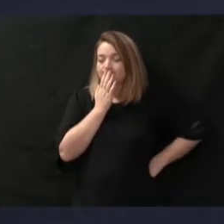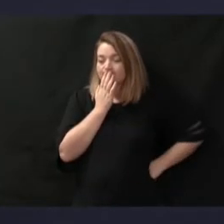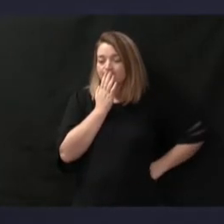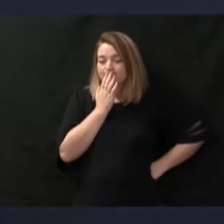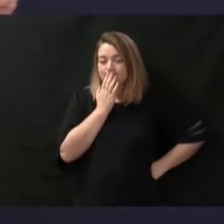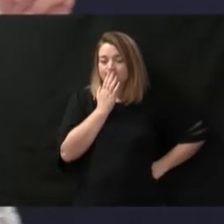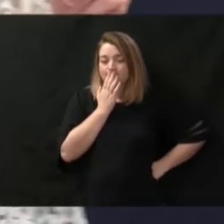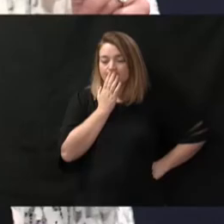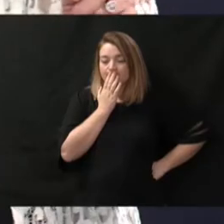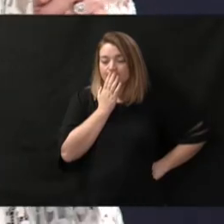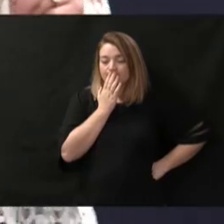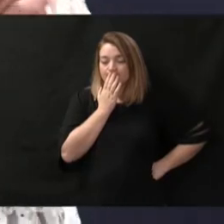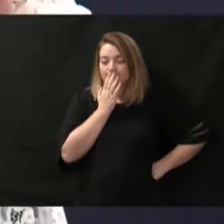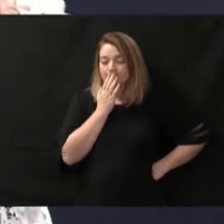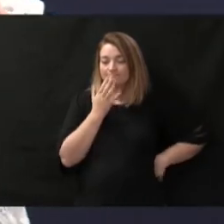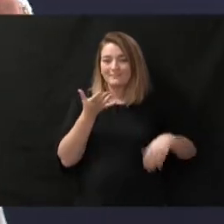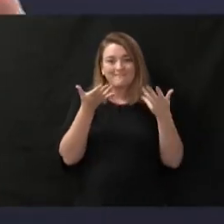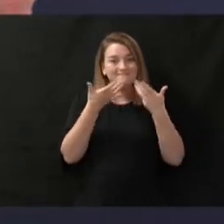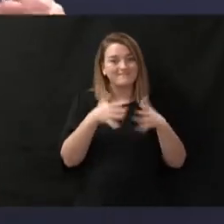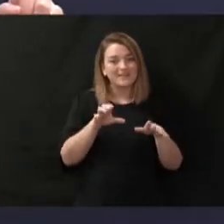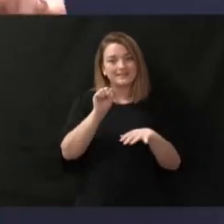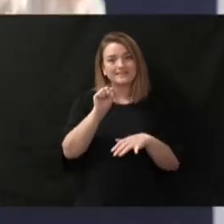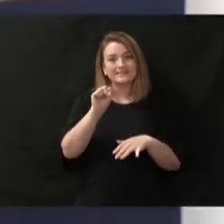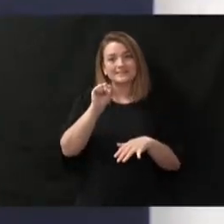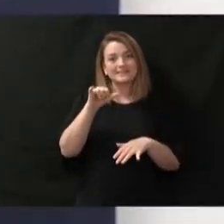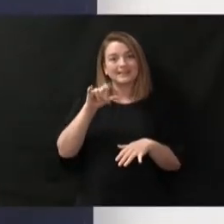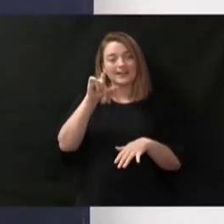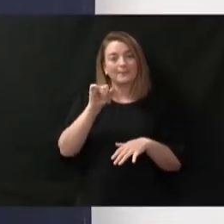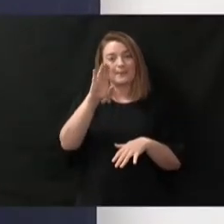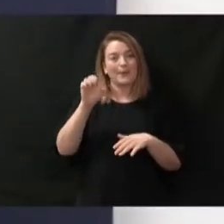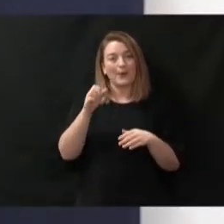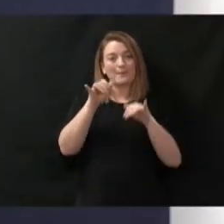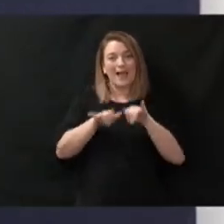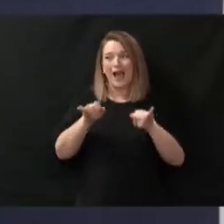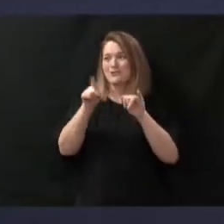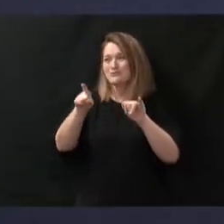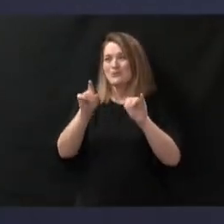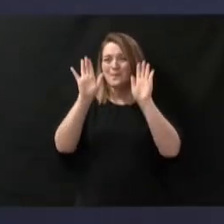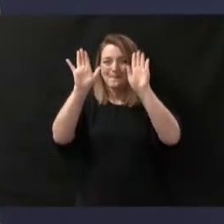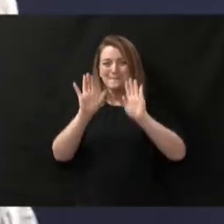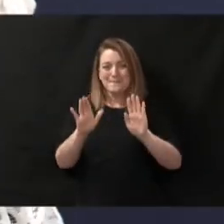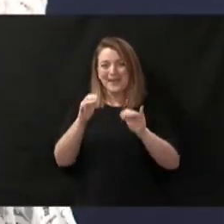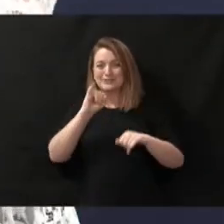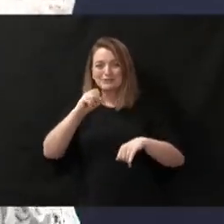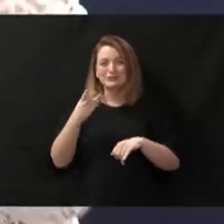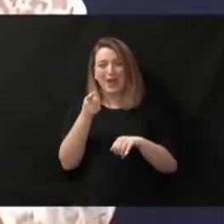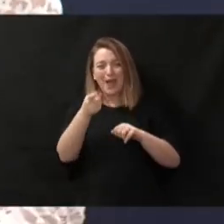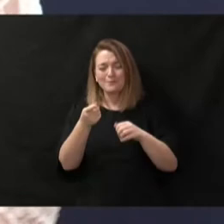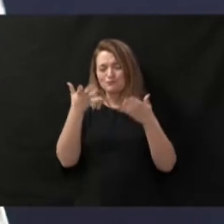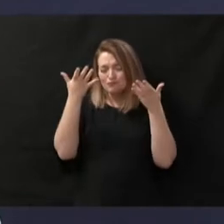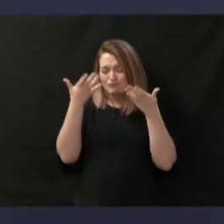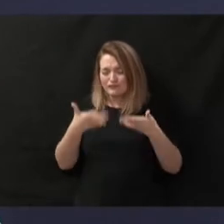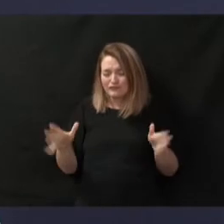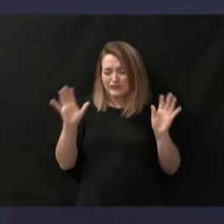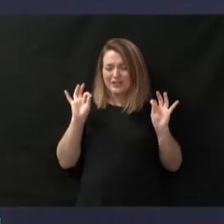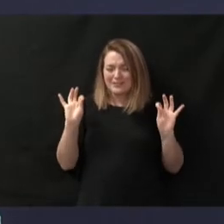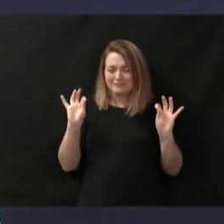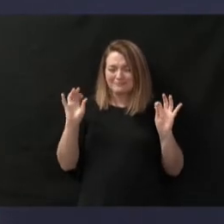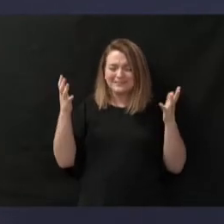We are finished with syllable patterns. You guys did a super job. Yay! You made it. You made it through all six of